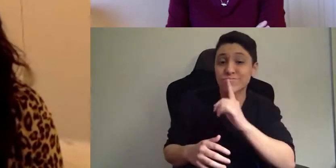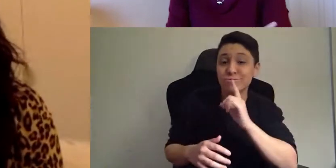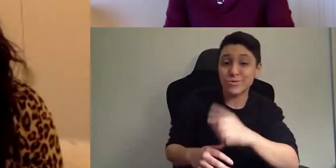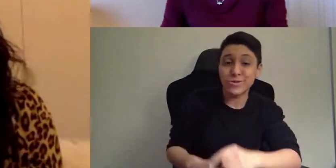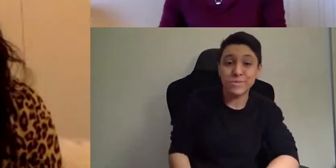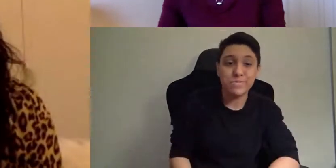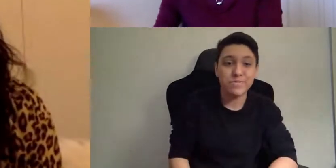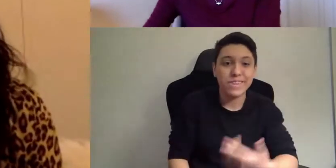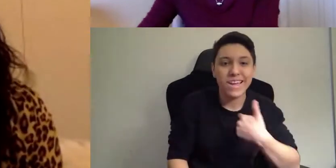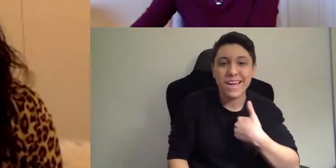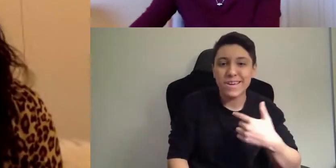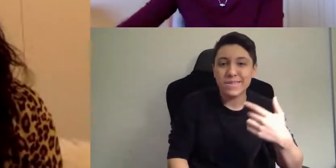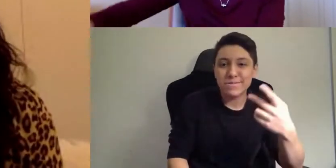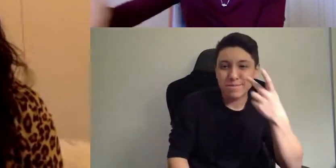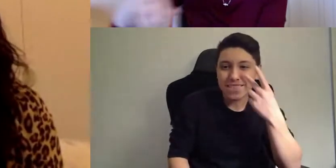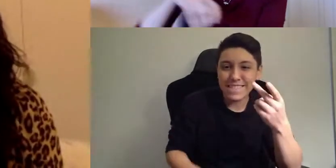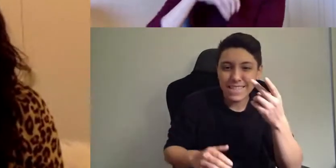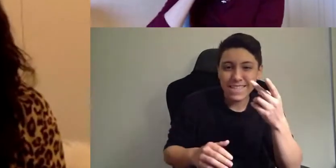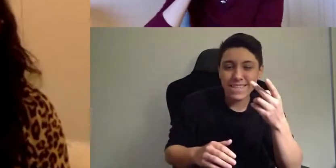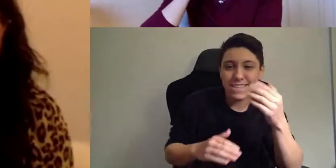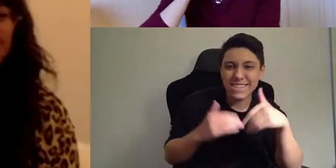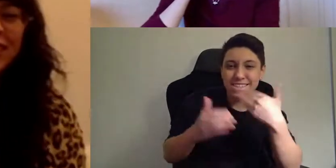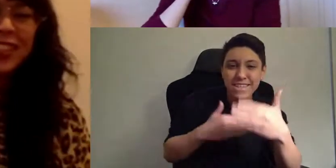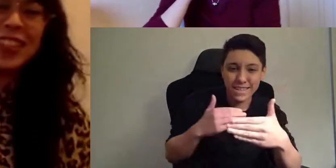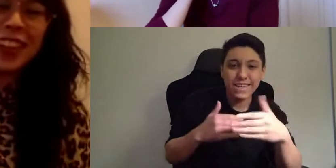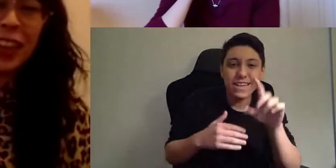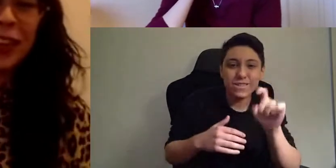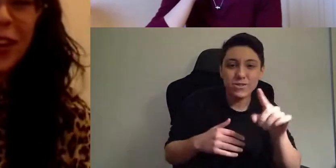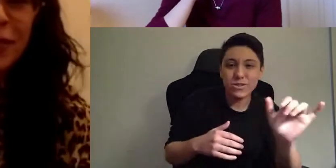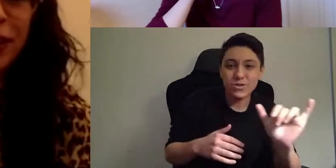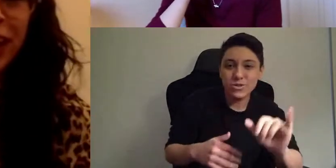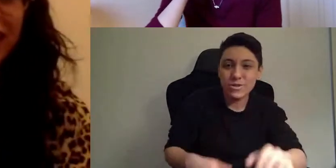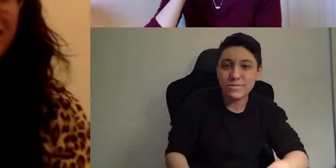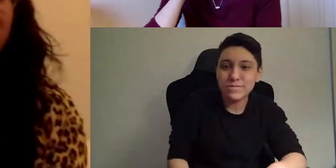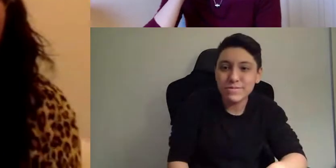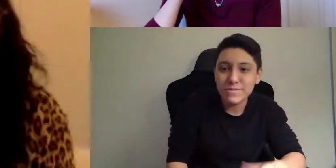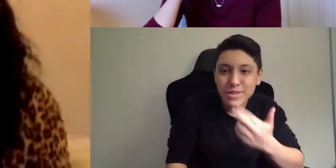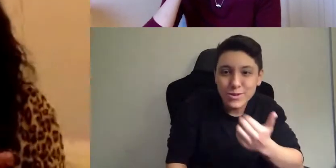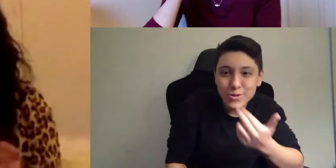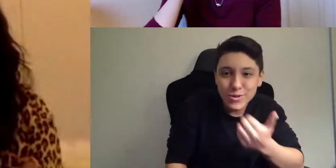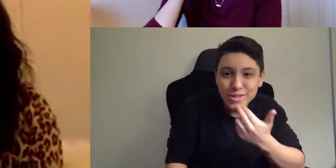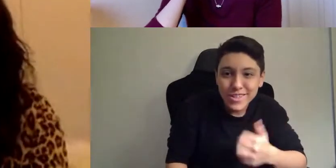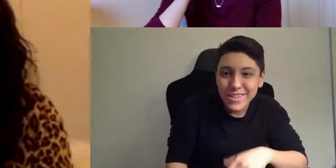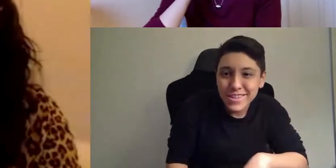Sure. I'm just looking at the next question too, which is cute and funny.